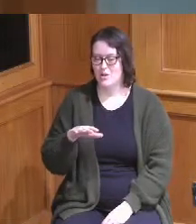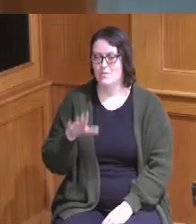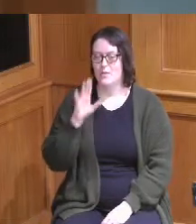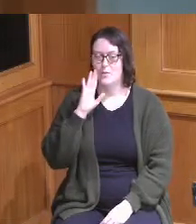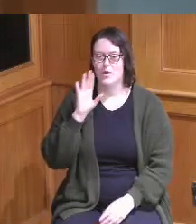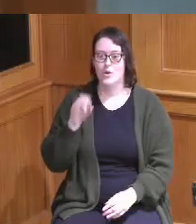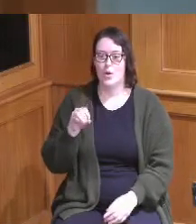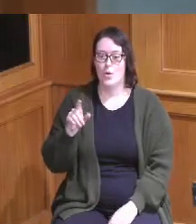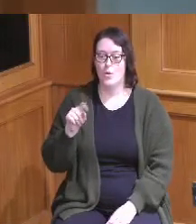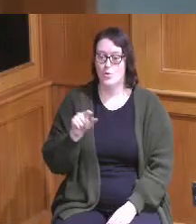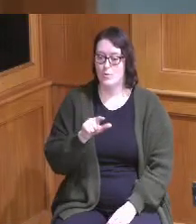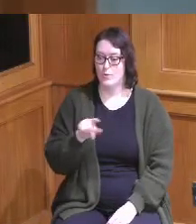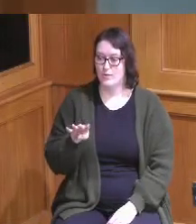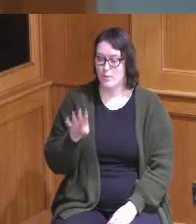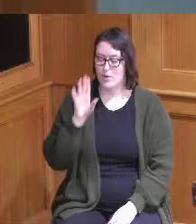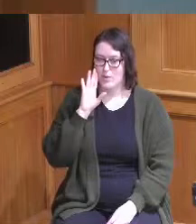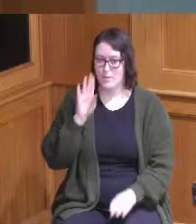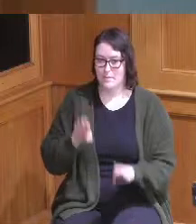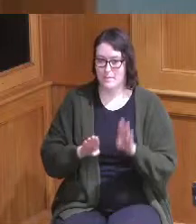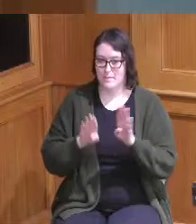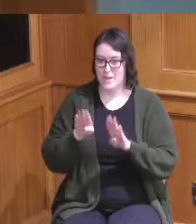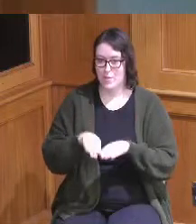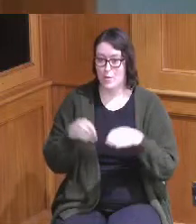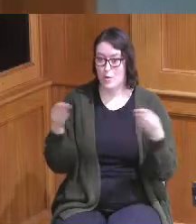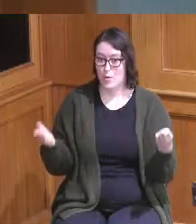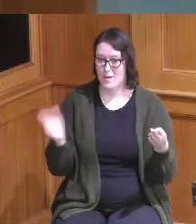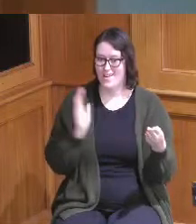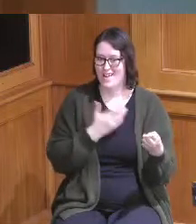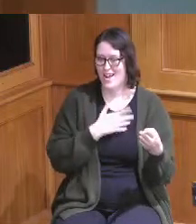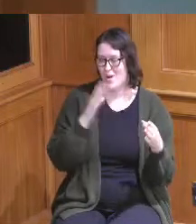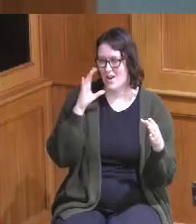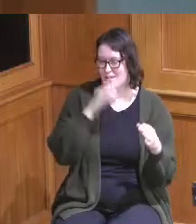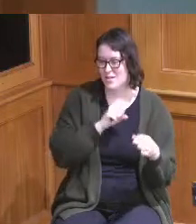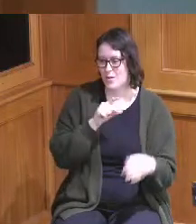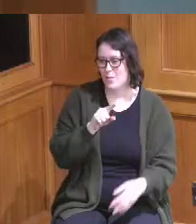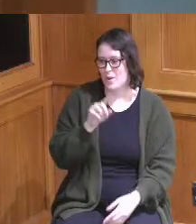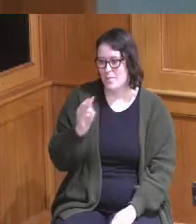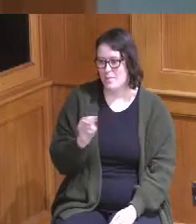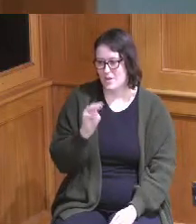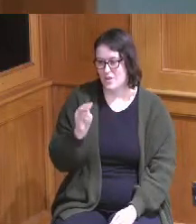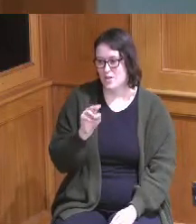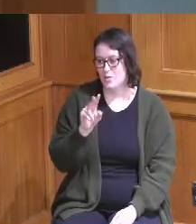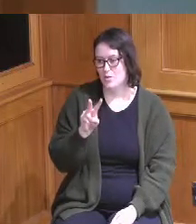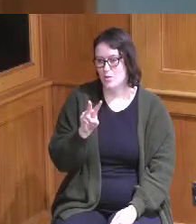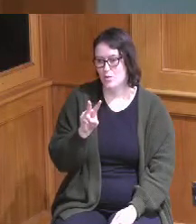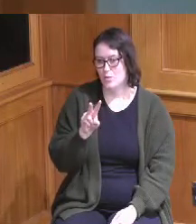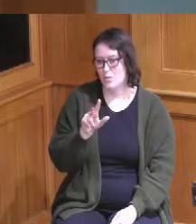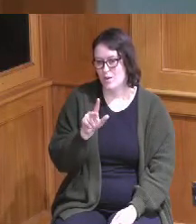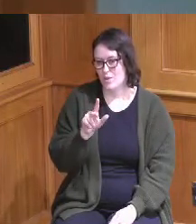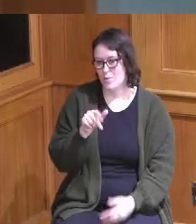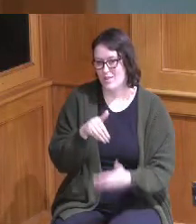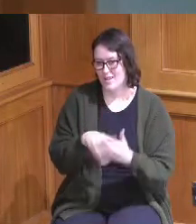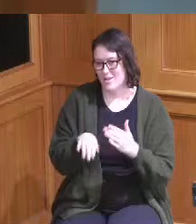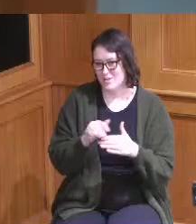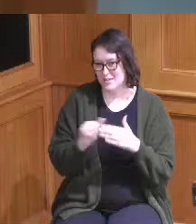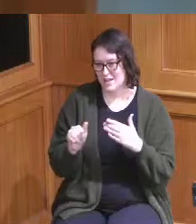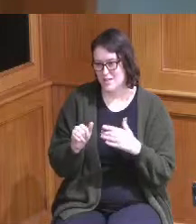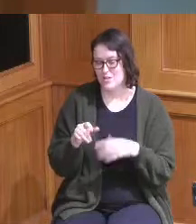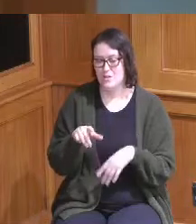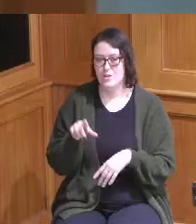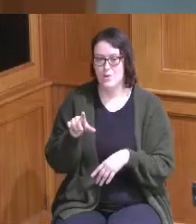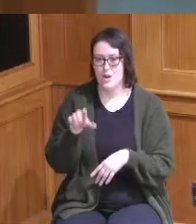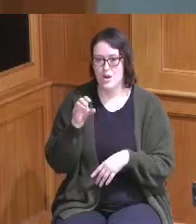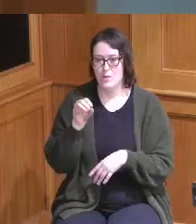October 24th. The engineer's estimate is $1,023,000, with 100% of the funding coming